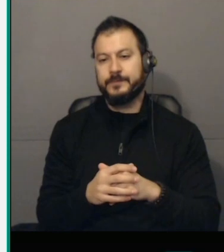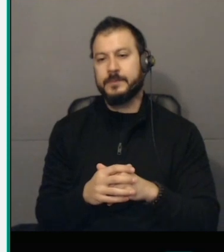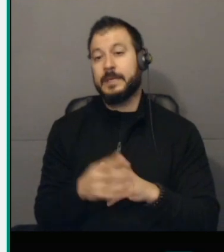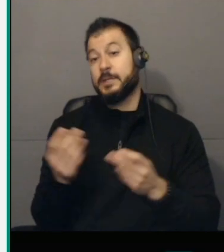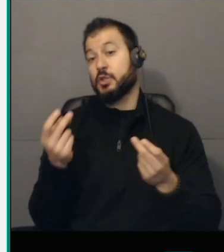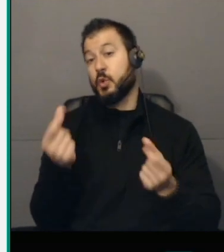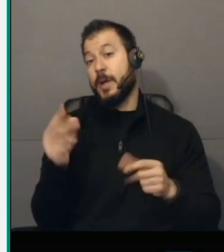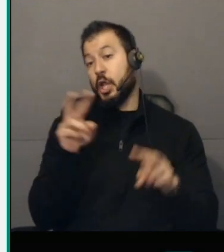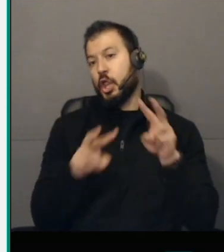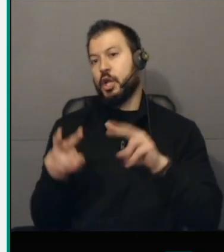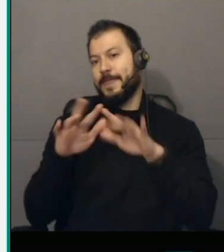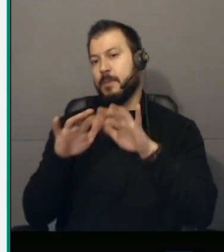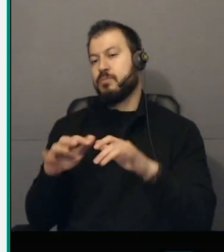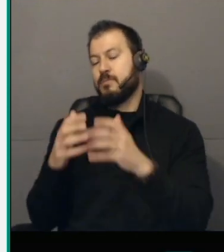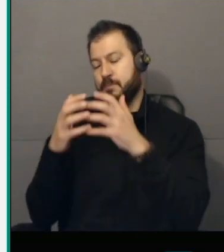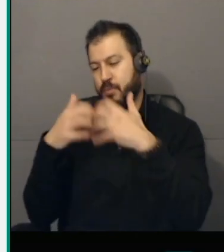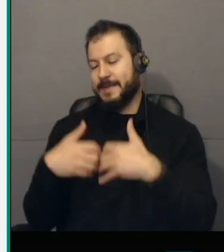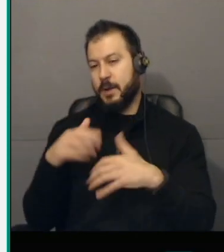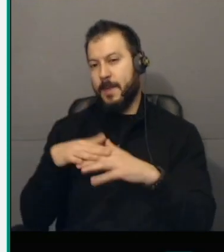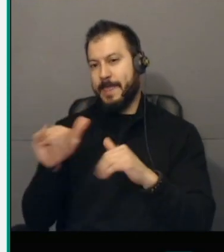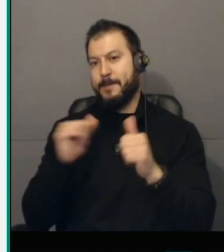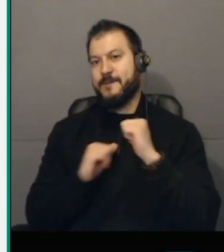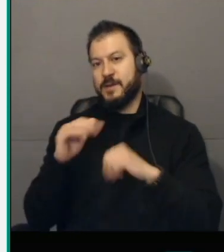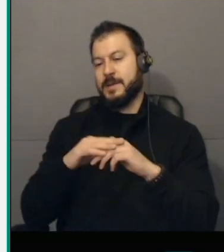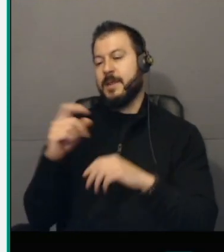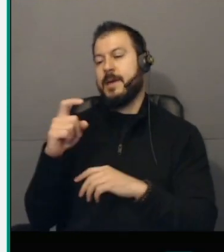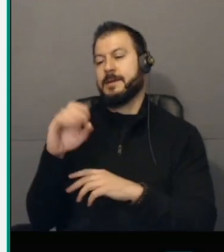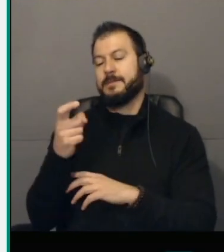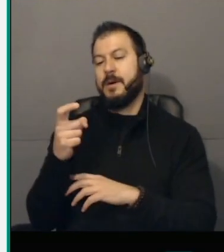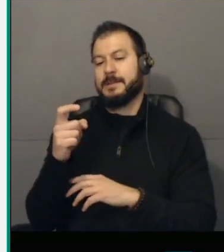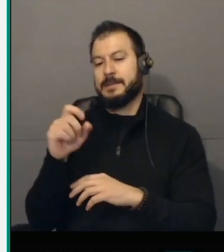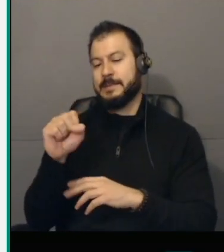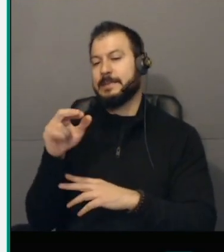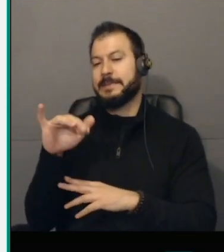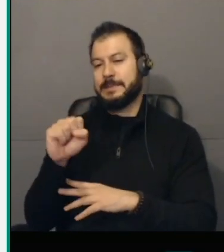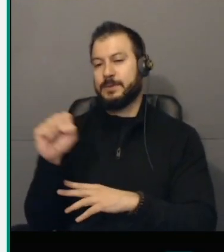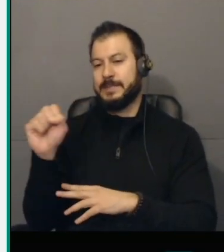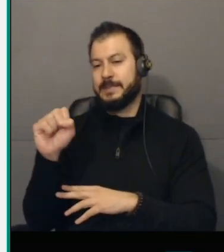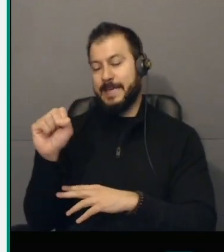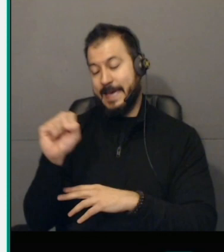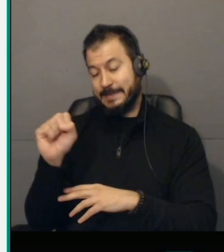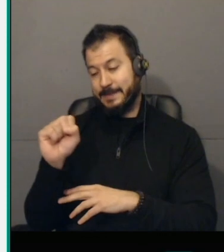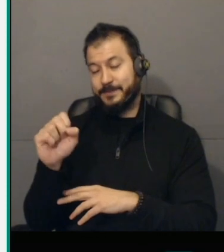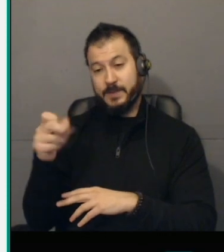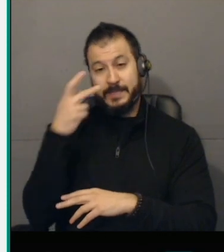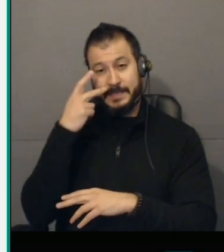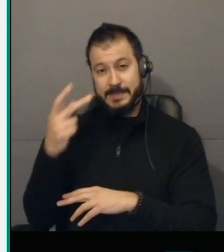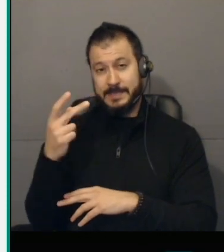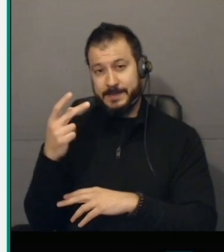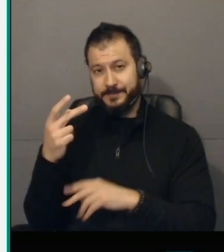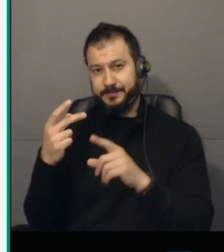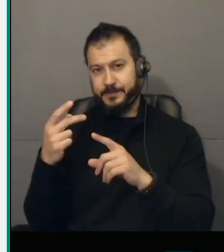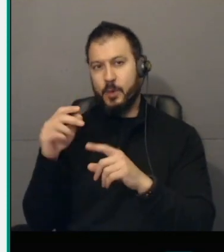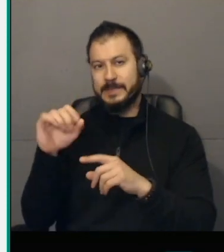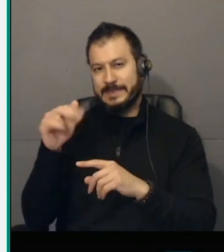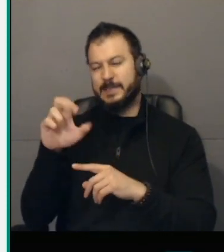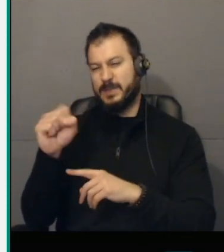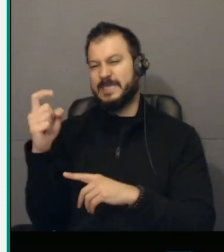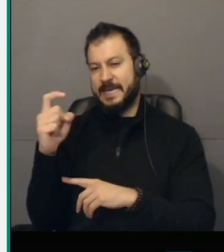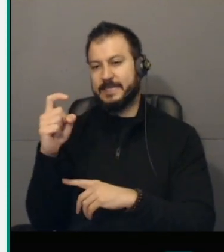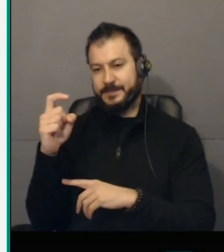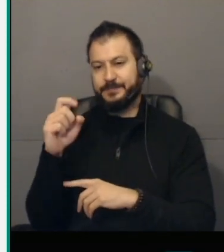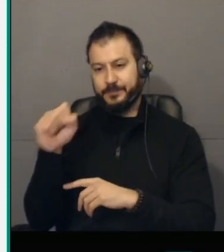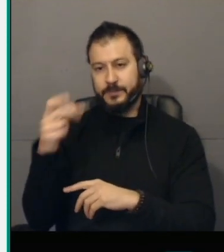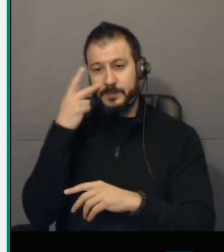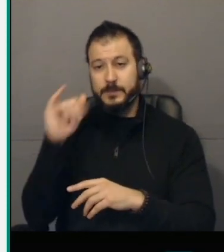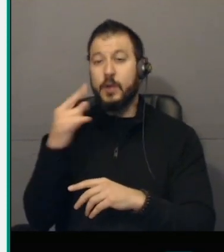So here's a quick look at a breakdown of the performance on that frame on the Xbox Series X. On the right, you can see a visualization of where VRS is being